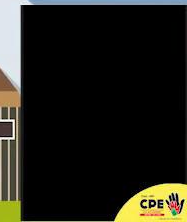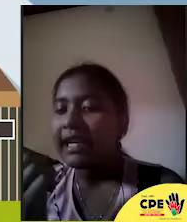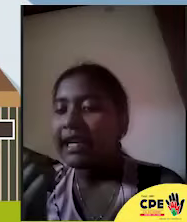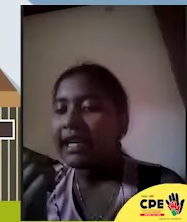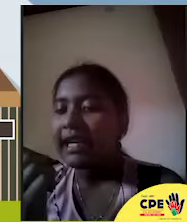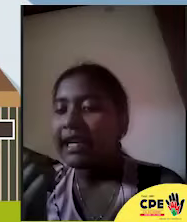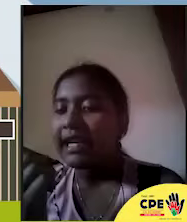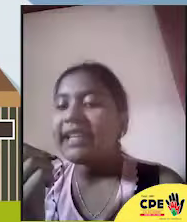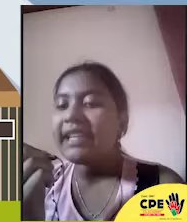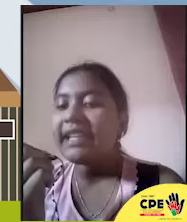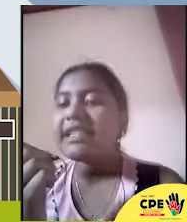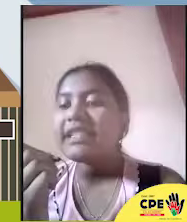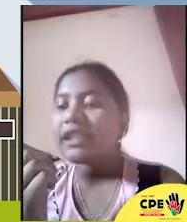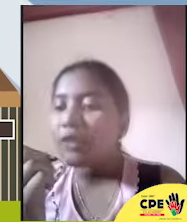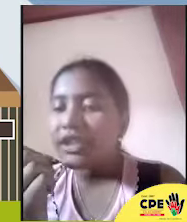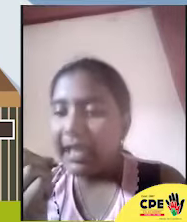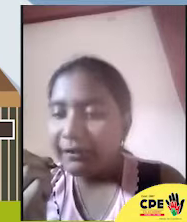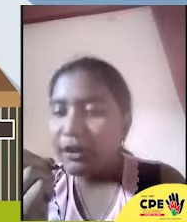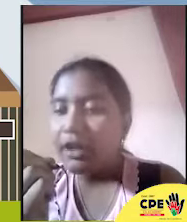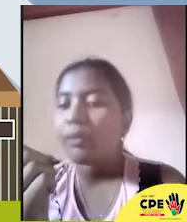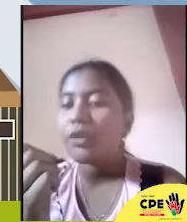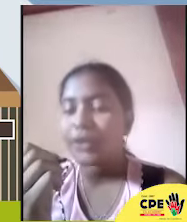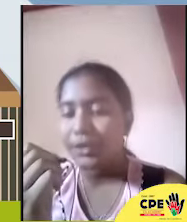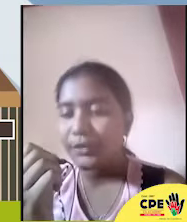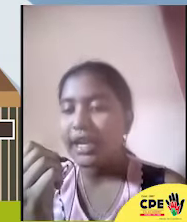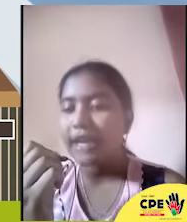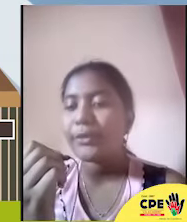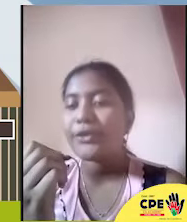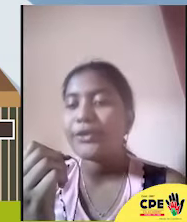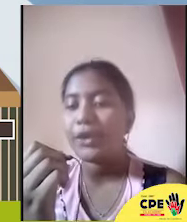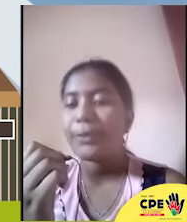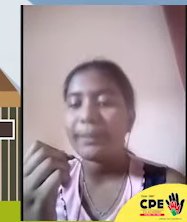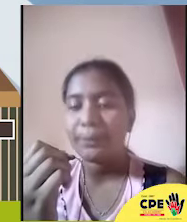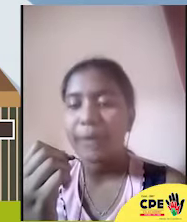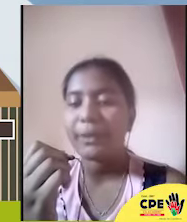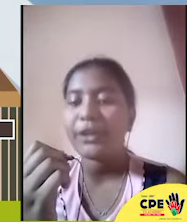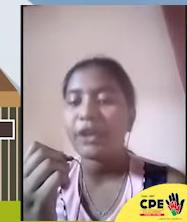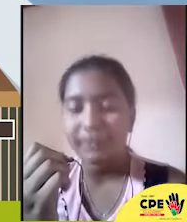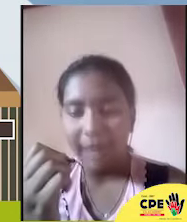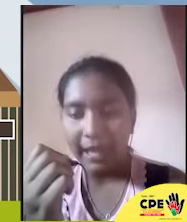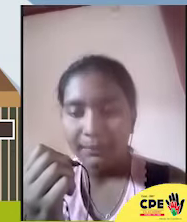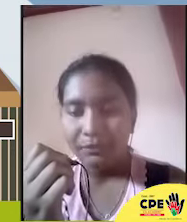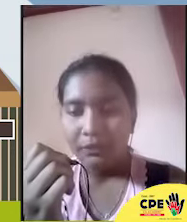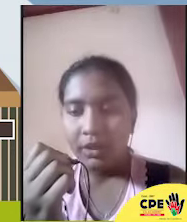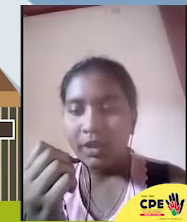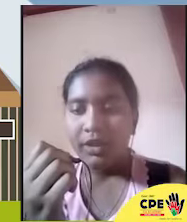that agriculture is the most helpful, most useful, and most noble employment